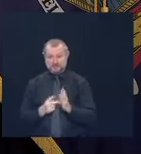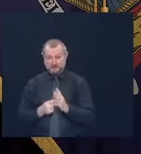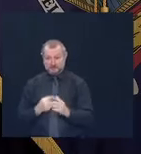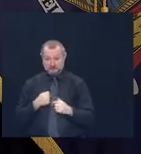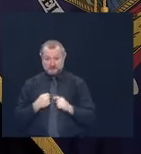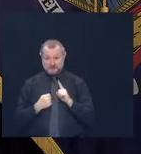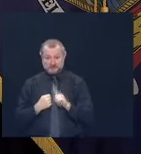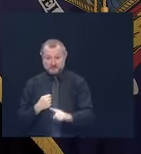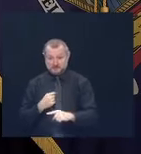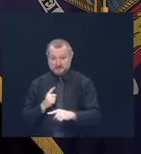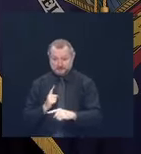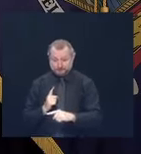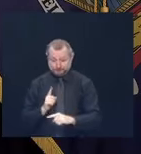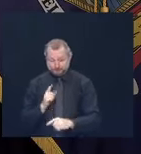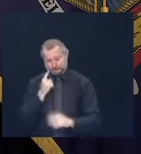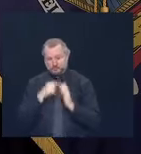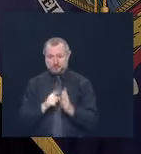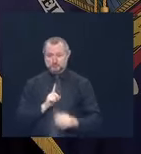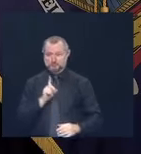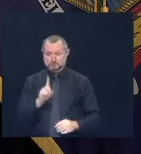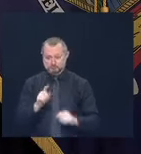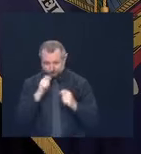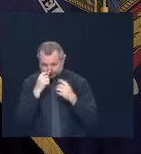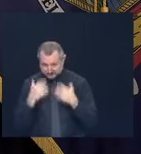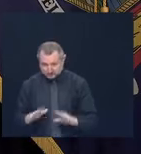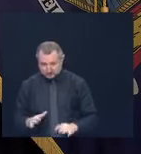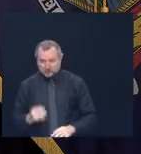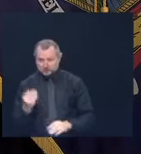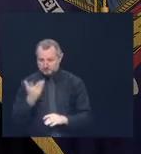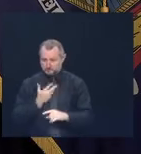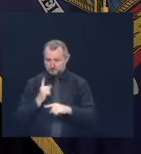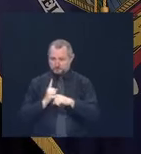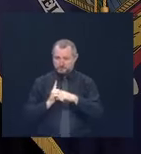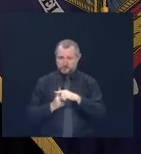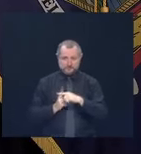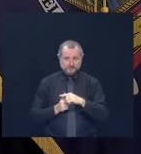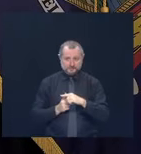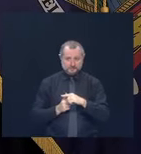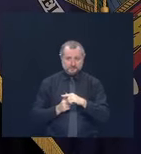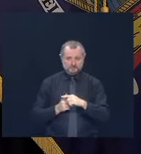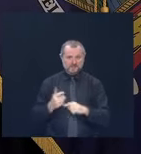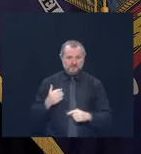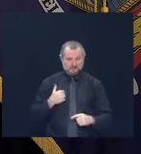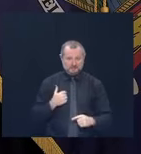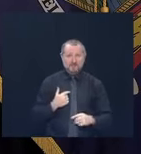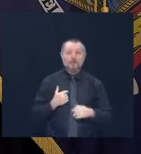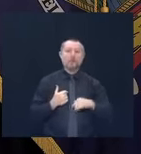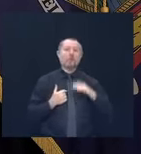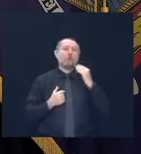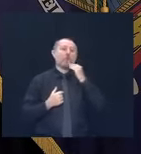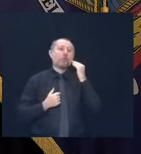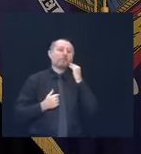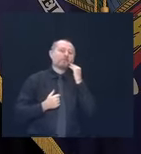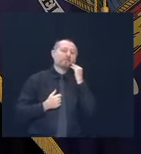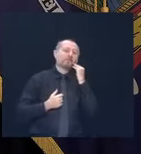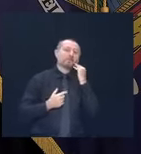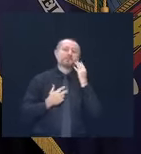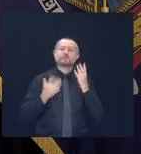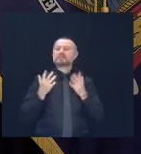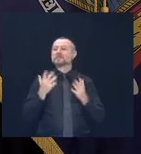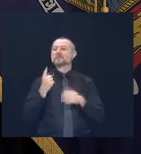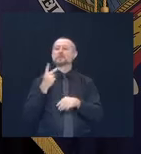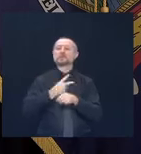today and you test positive, and then you go home for 2 or